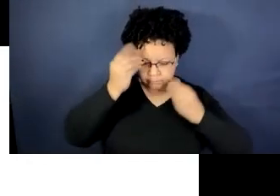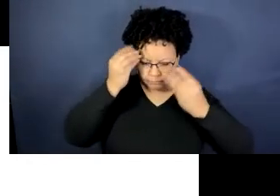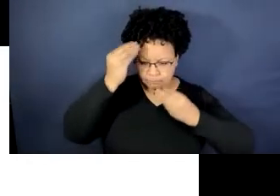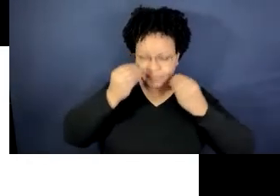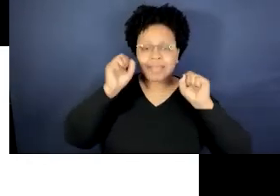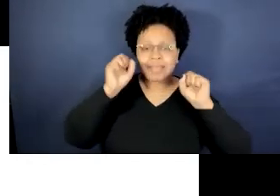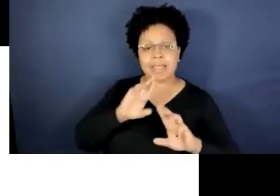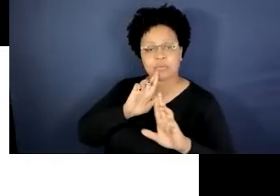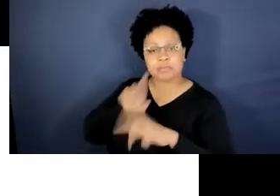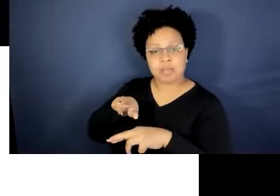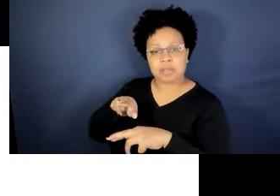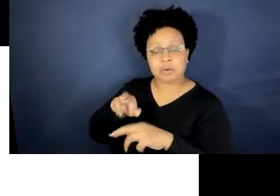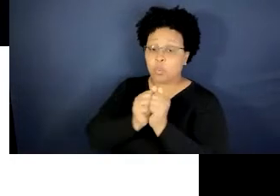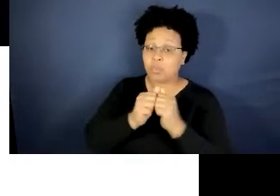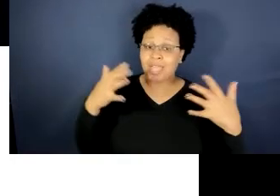Without that, they can't.